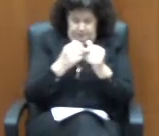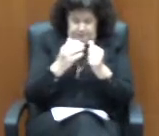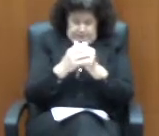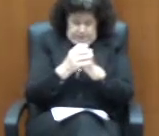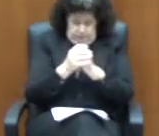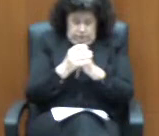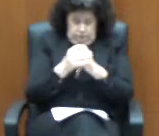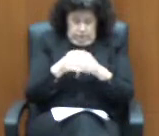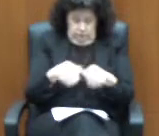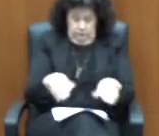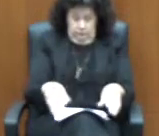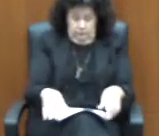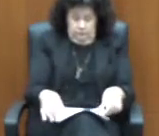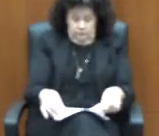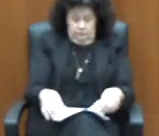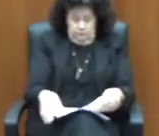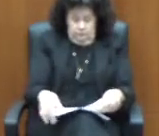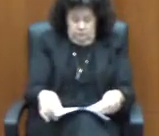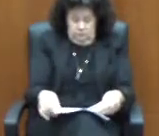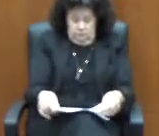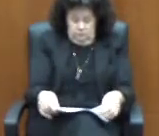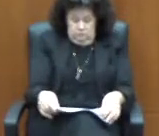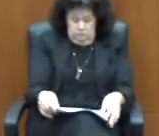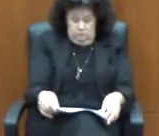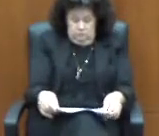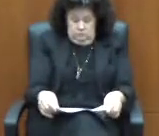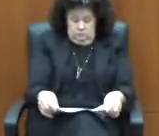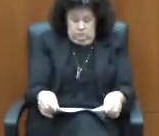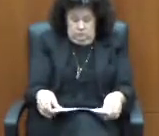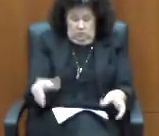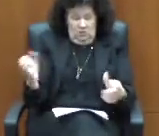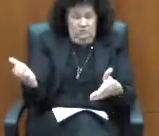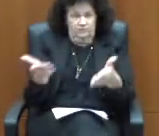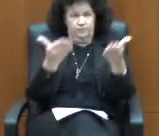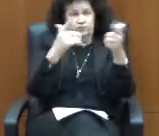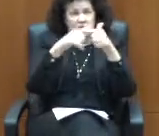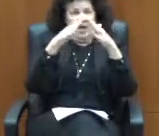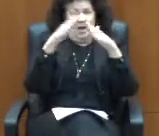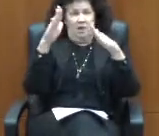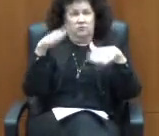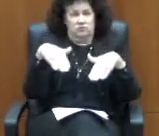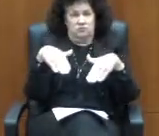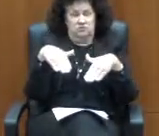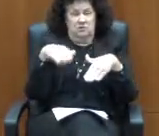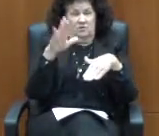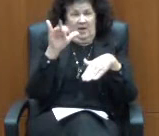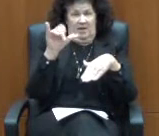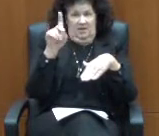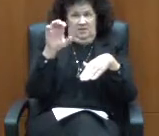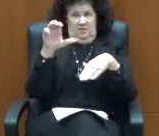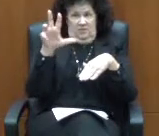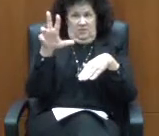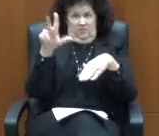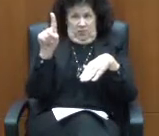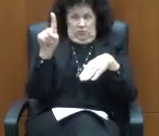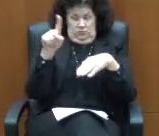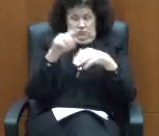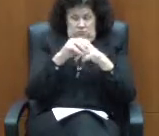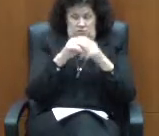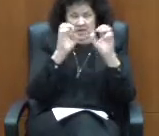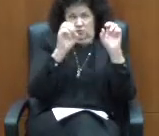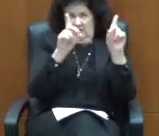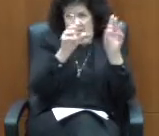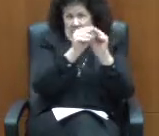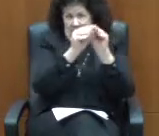reviews conducted at the December vesting meeting to the House and Senate Ed committees by December 31st. Any